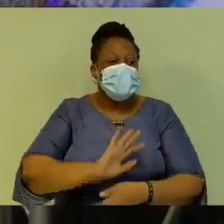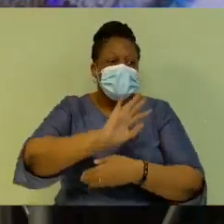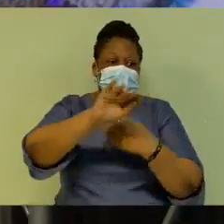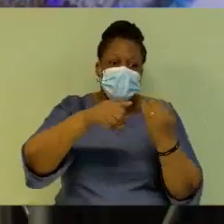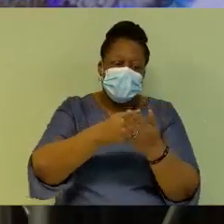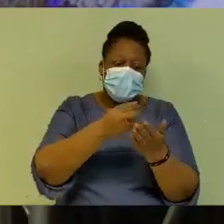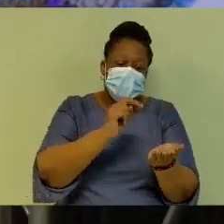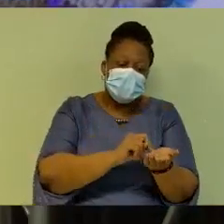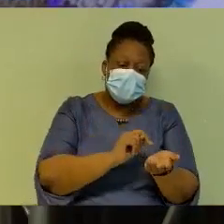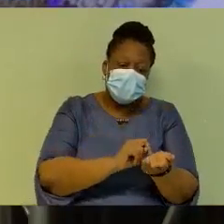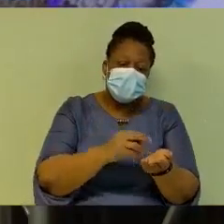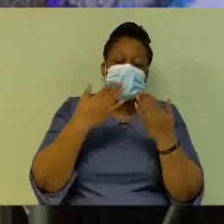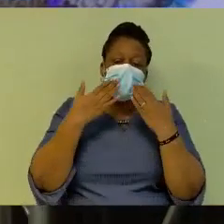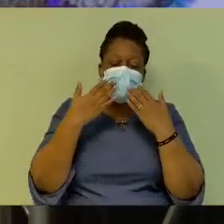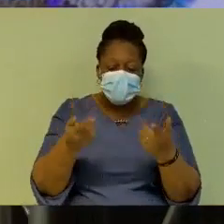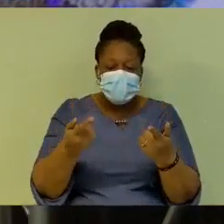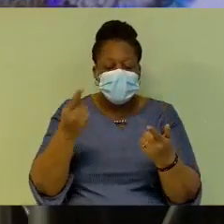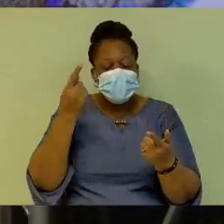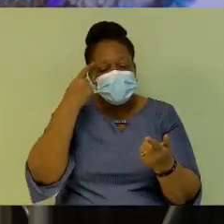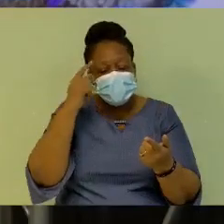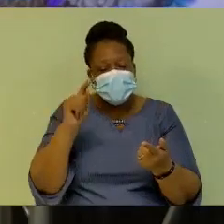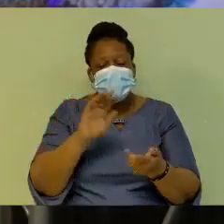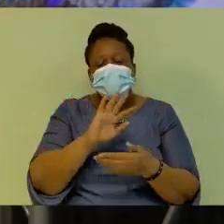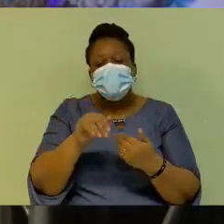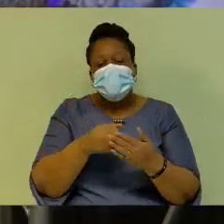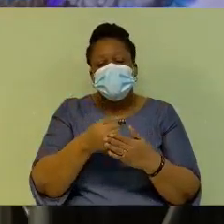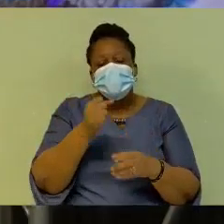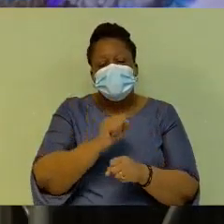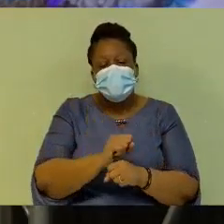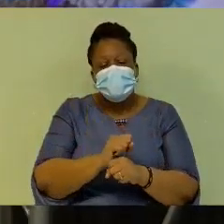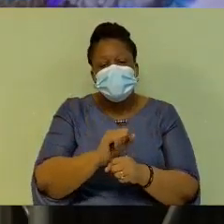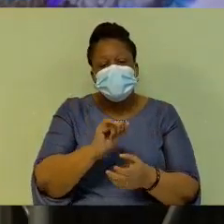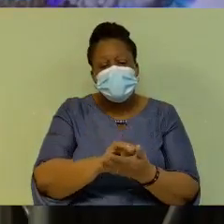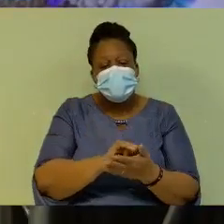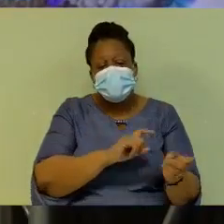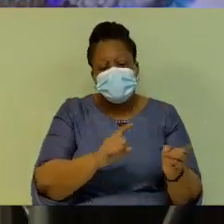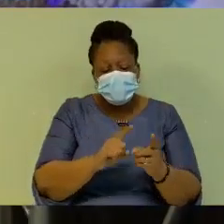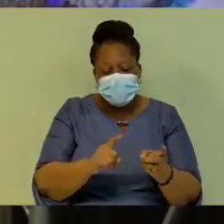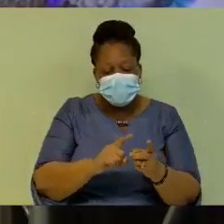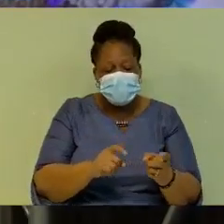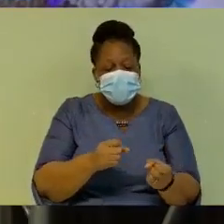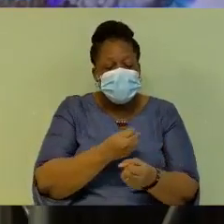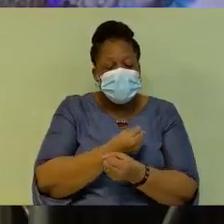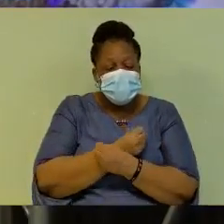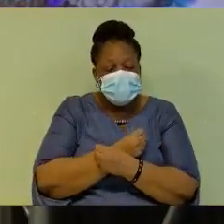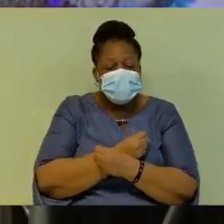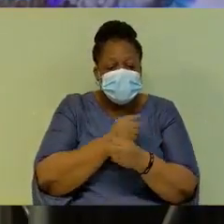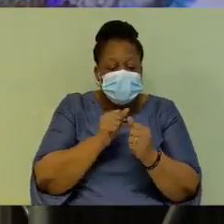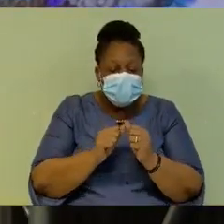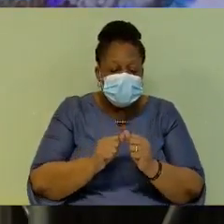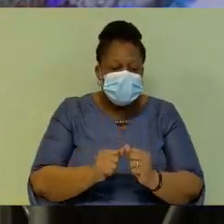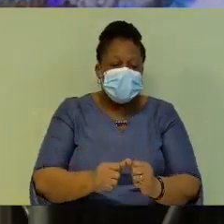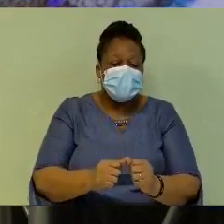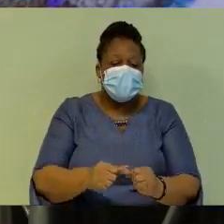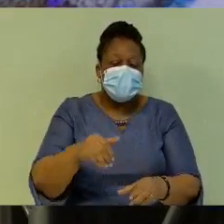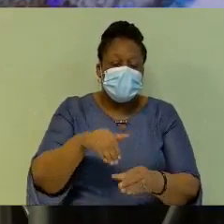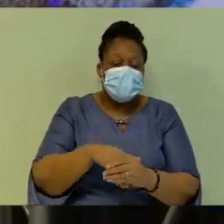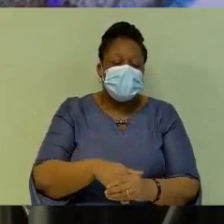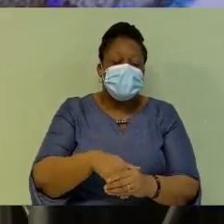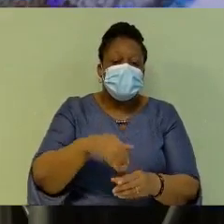dedication, faithfulness, resourcefulness, creativity, humanity, and perseverance in these troubled